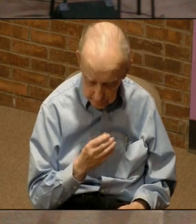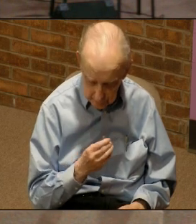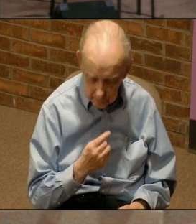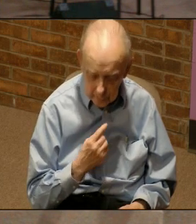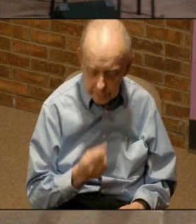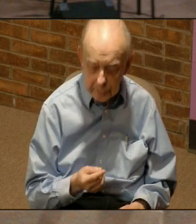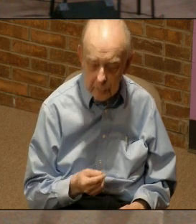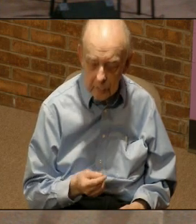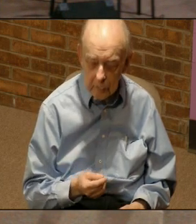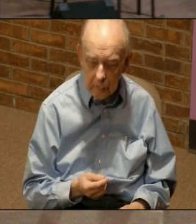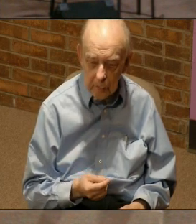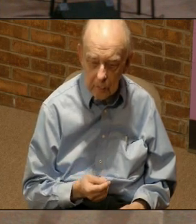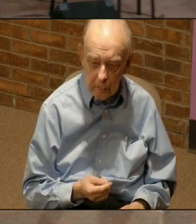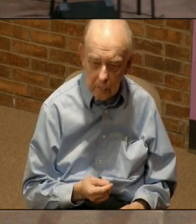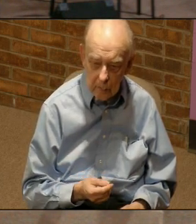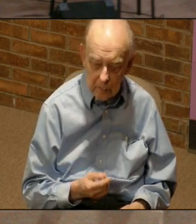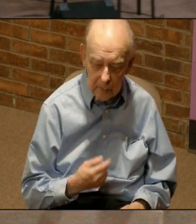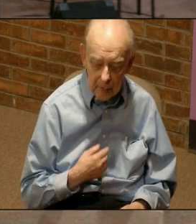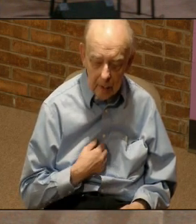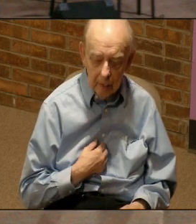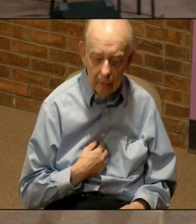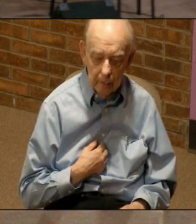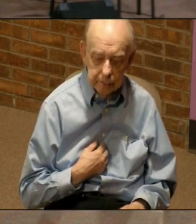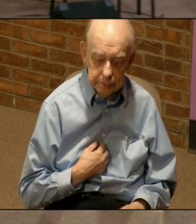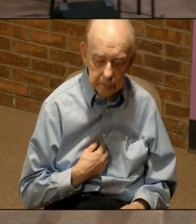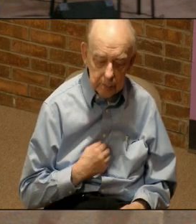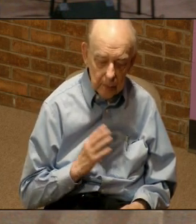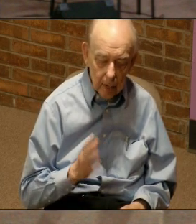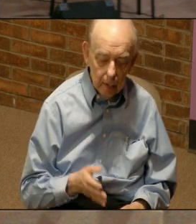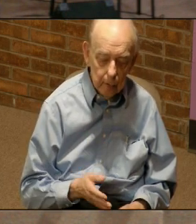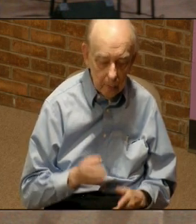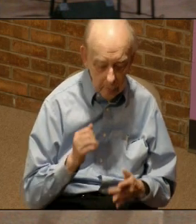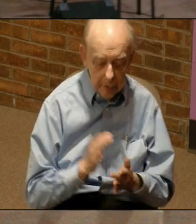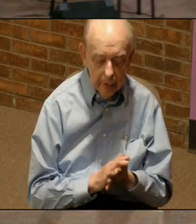said, I'm going to believe my father.